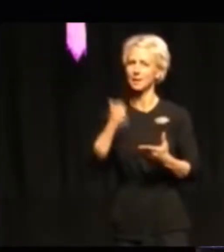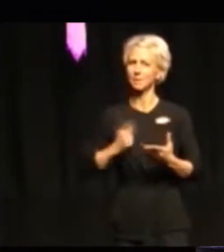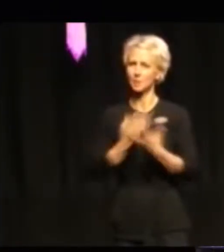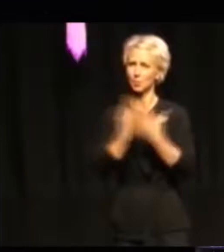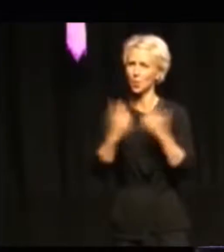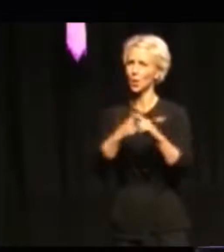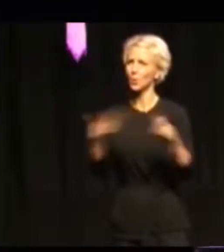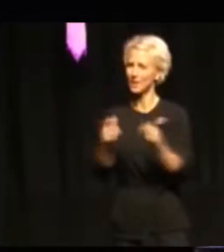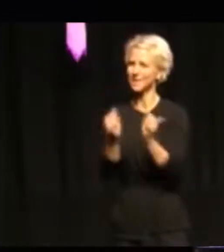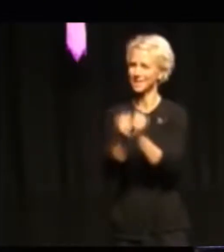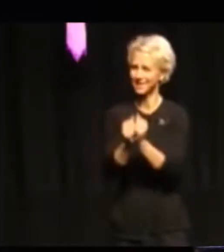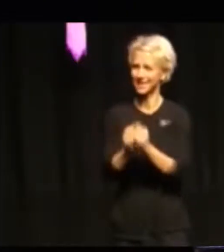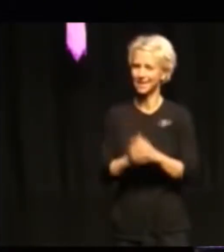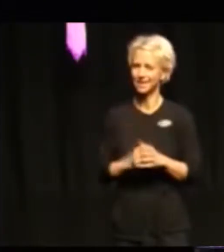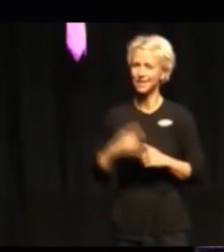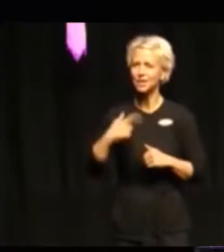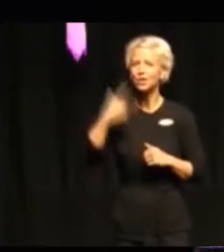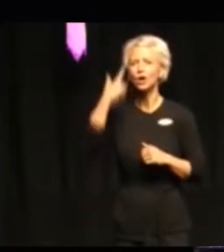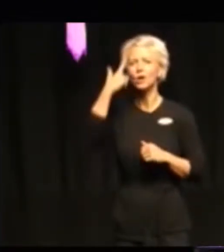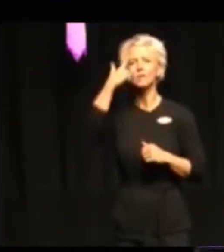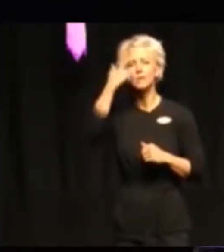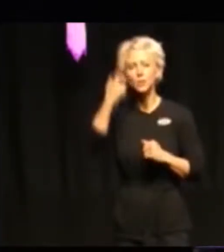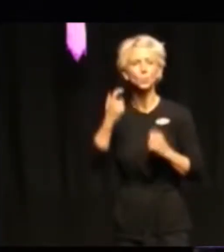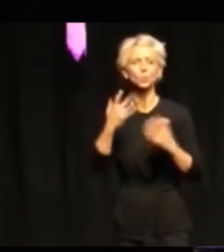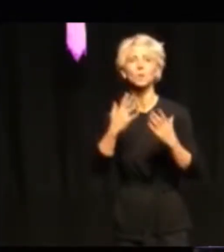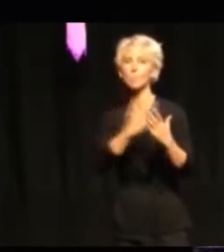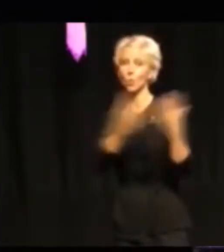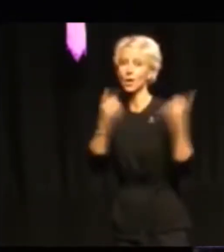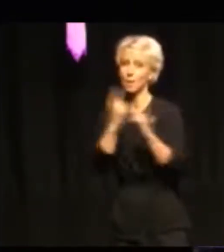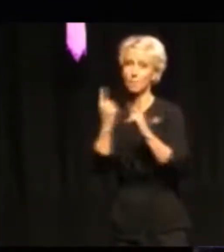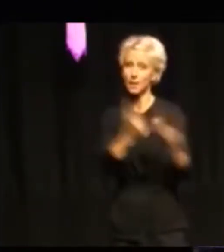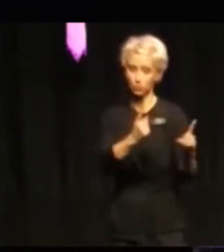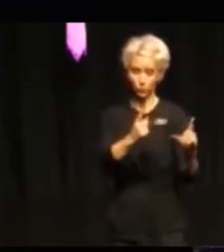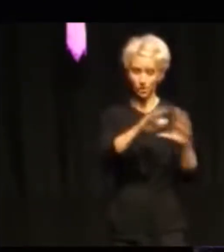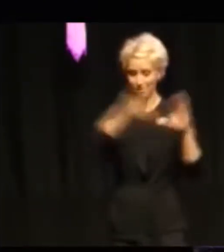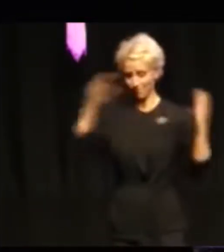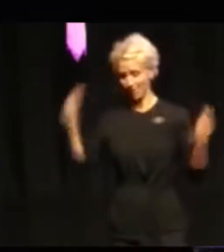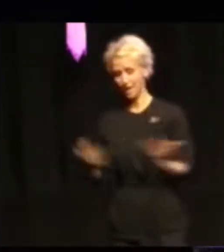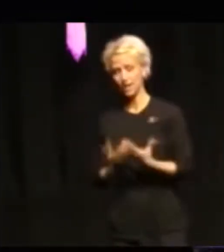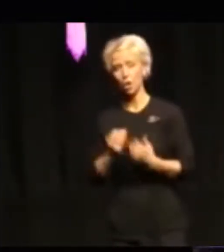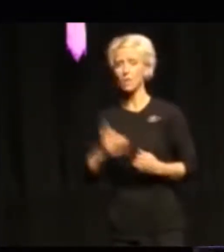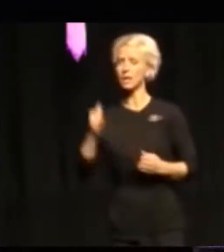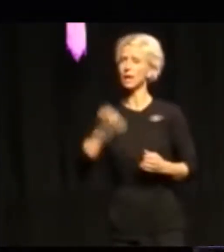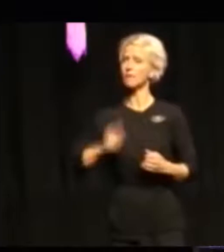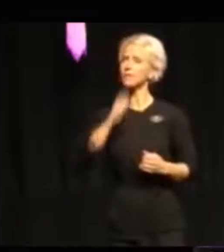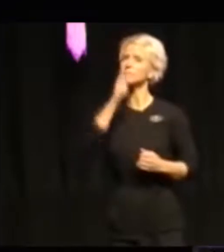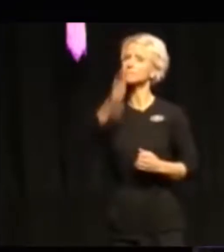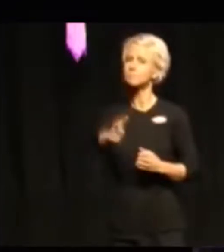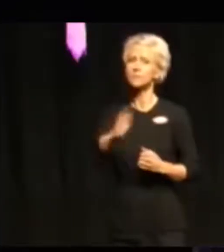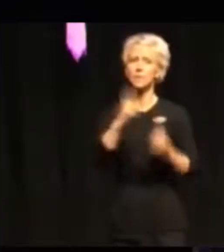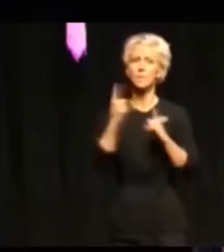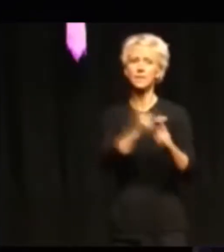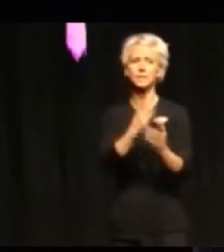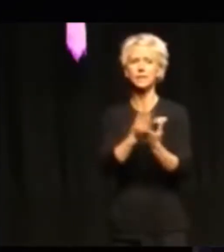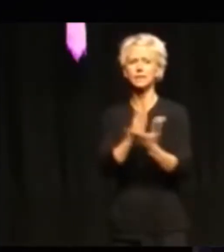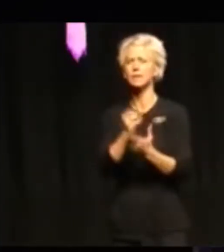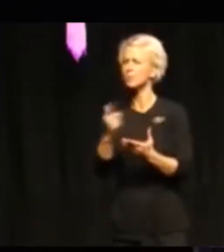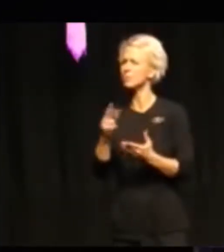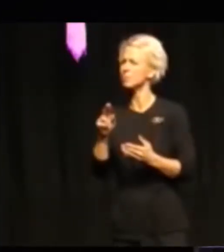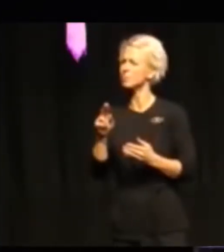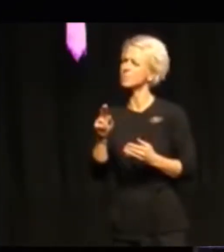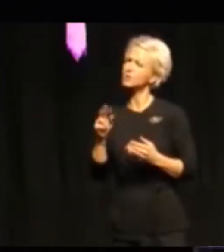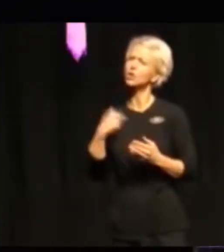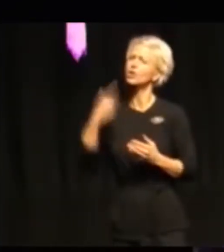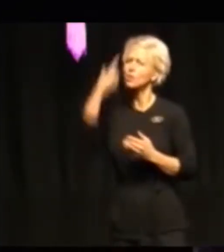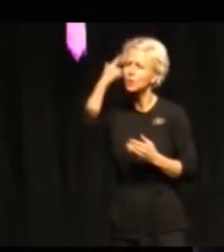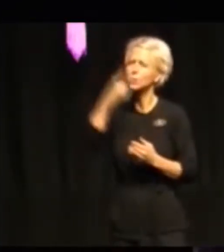ways. And I think for most people in the world, when they use the phrase human rights, what they